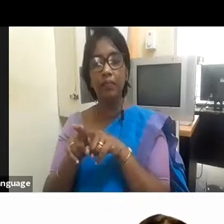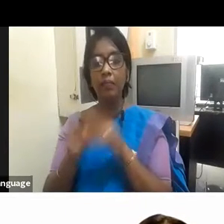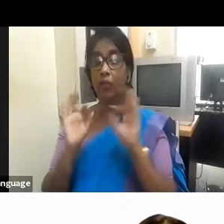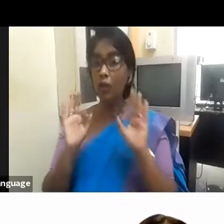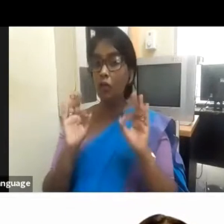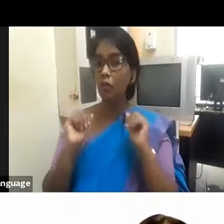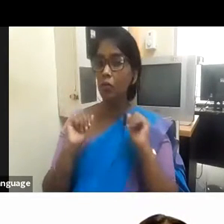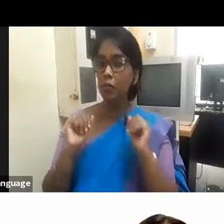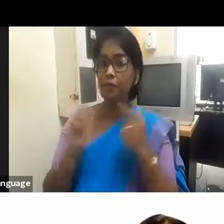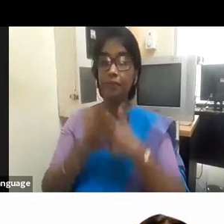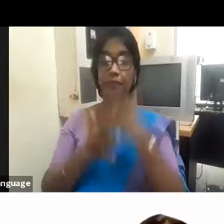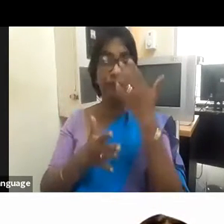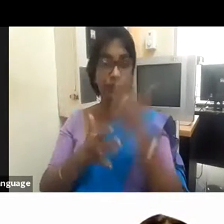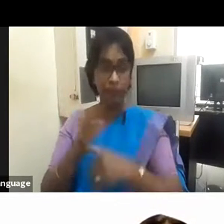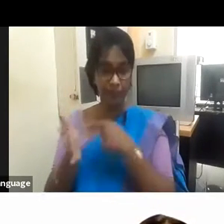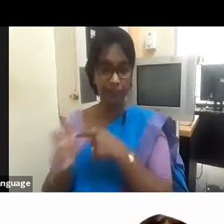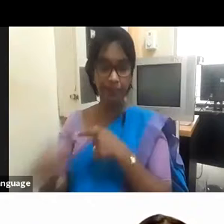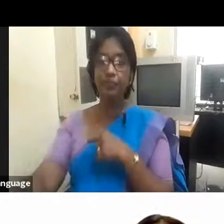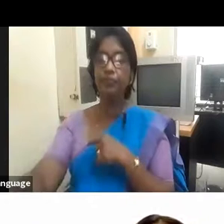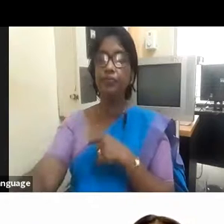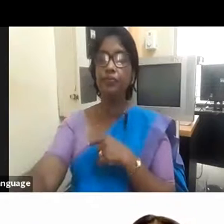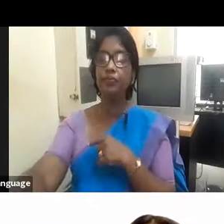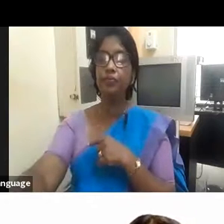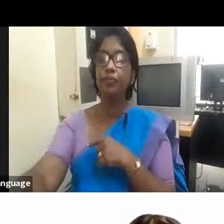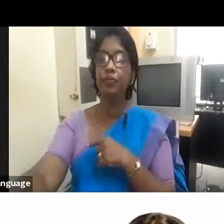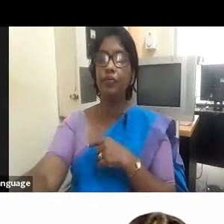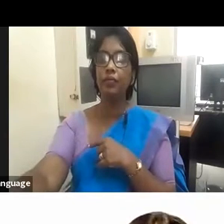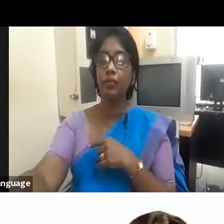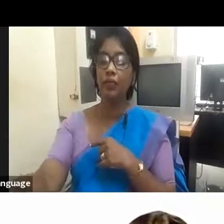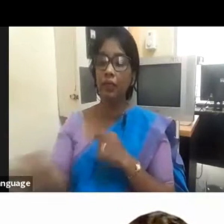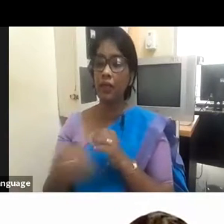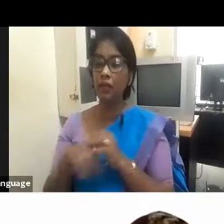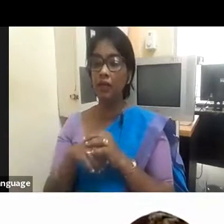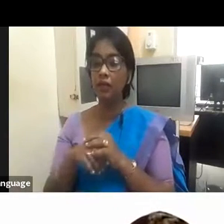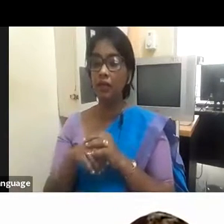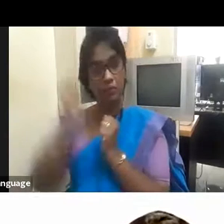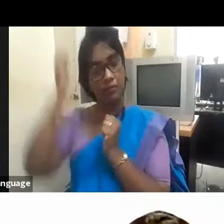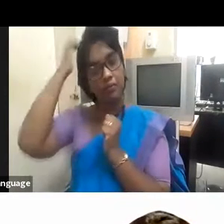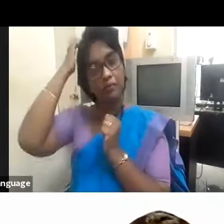launched for everyone will like this thing. So my